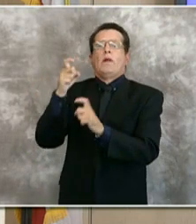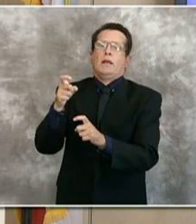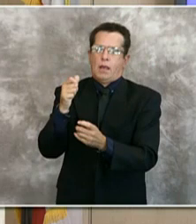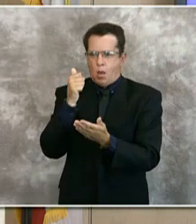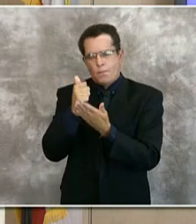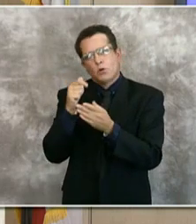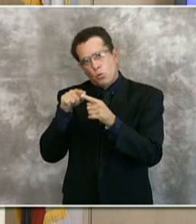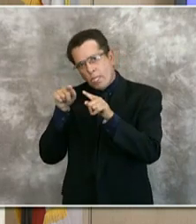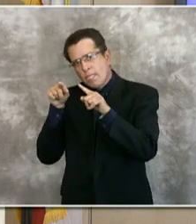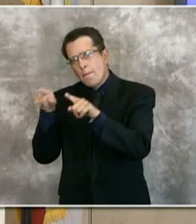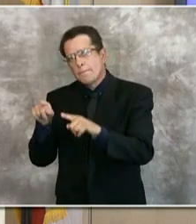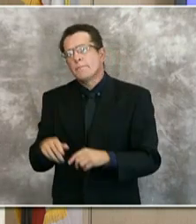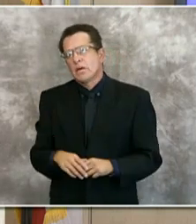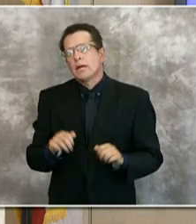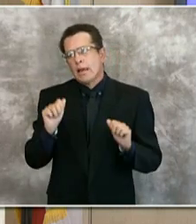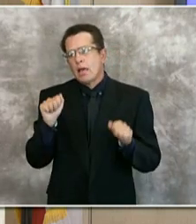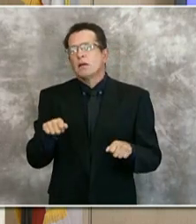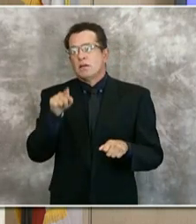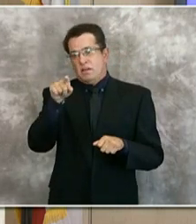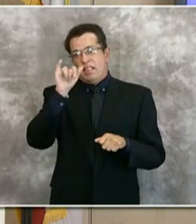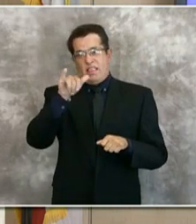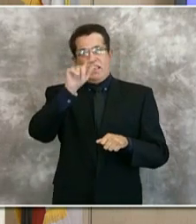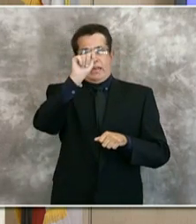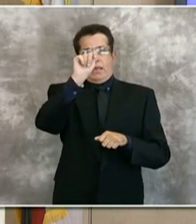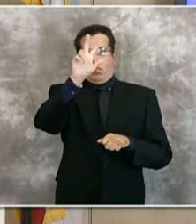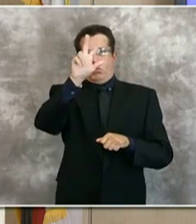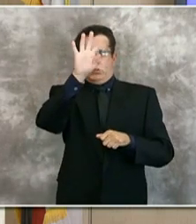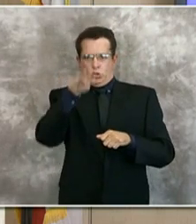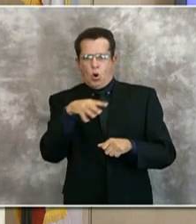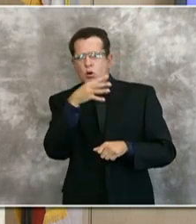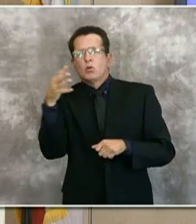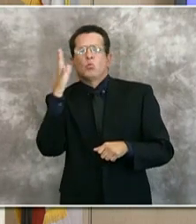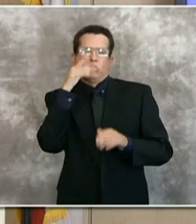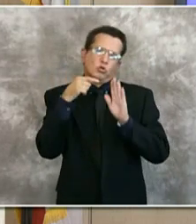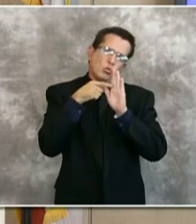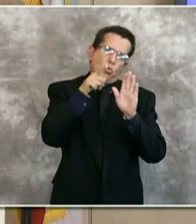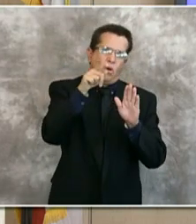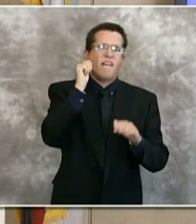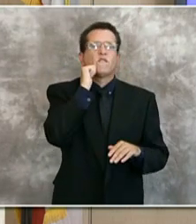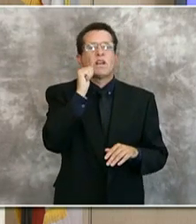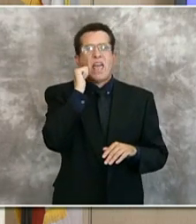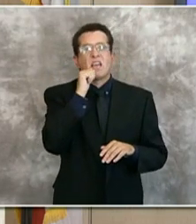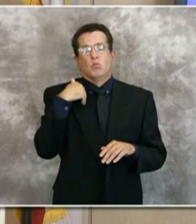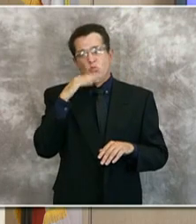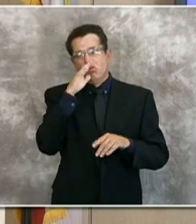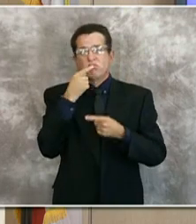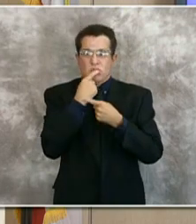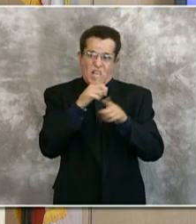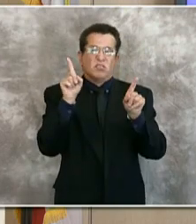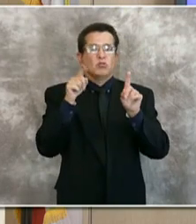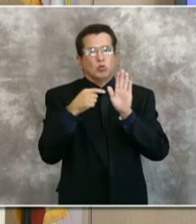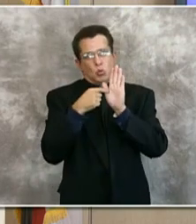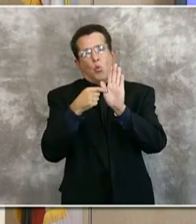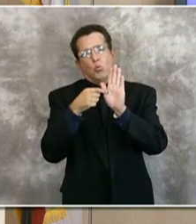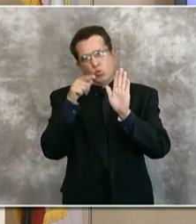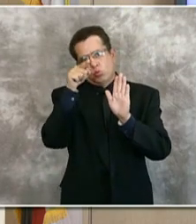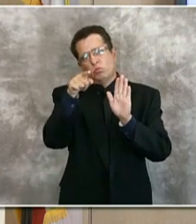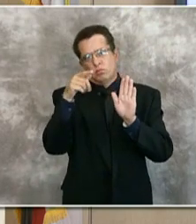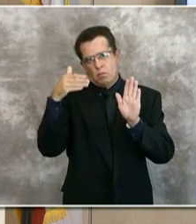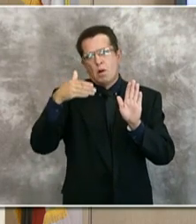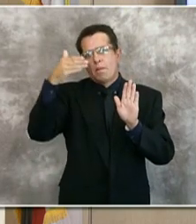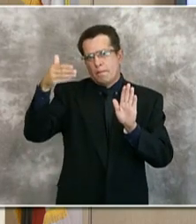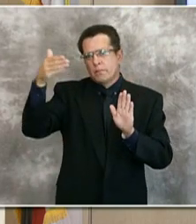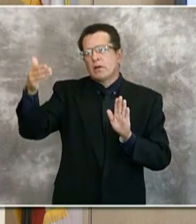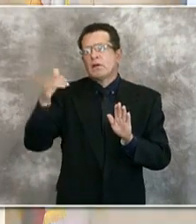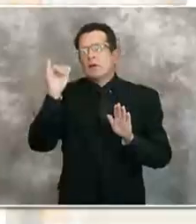new T3 chart. This data will be updated daily, and we will share it at all of our press briefings. Now we'll move to the more traditional